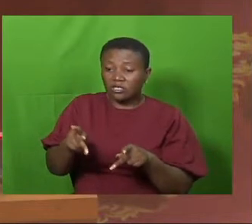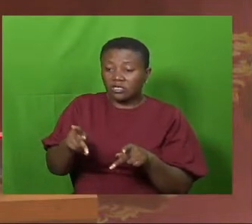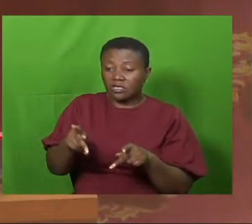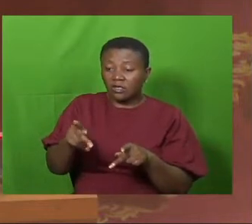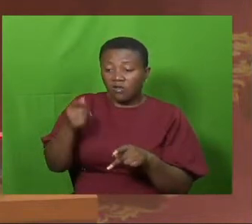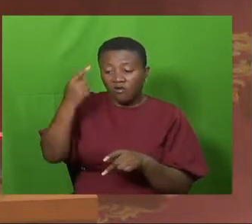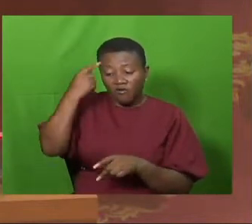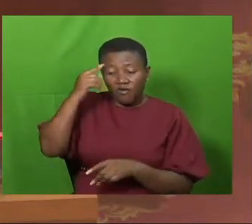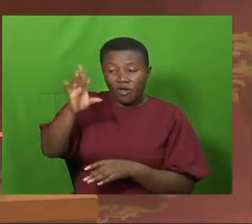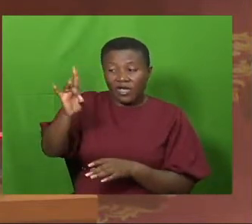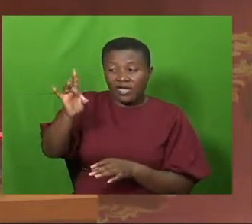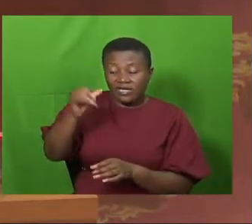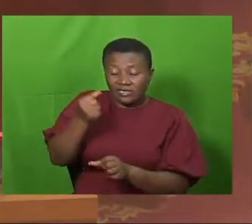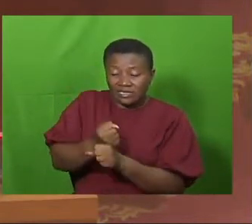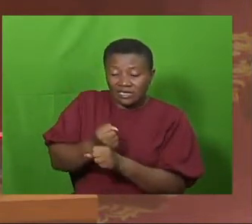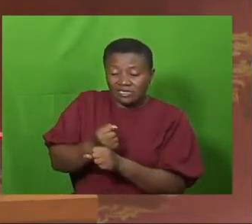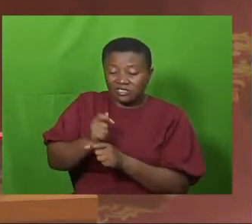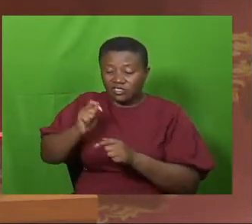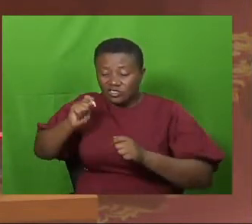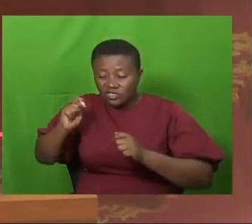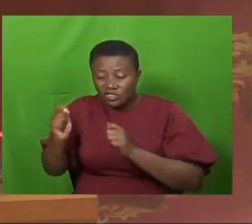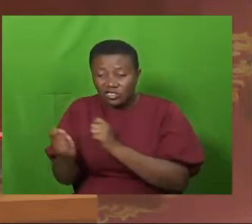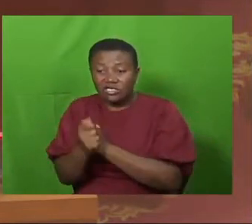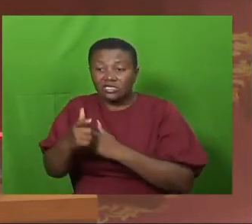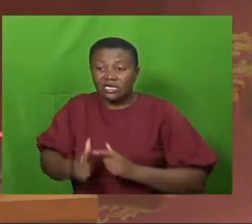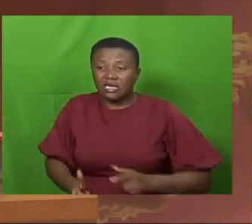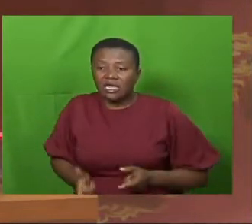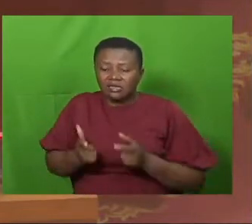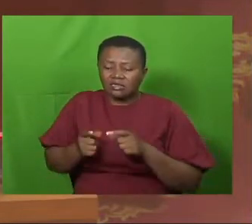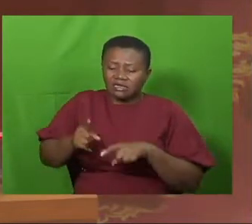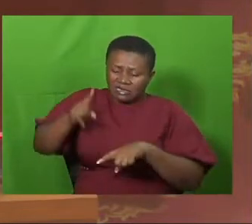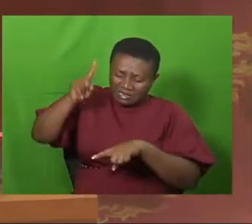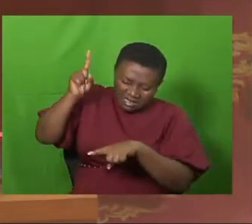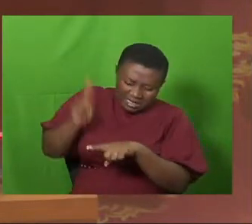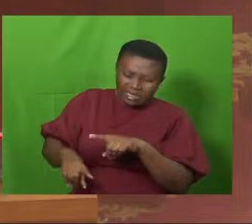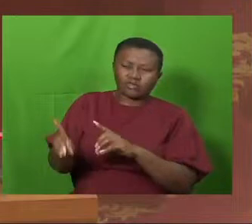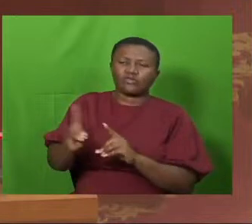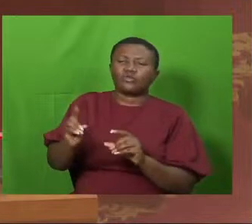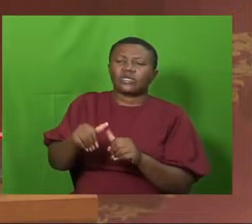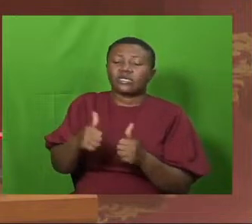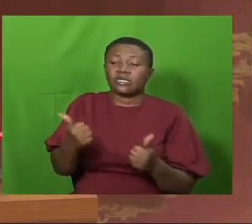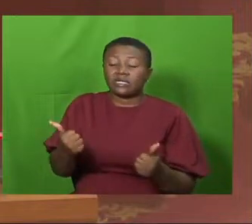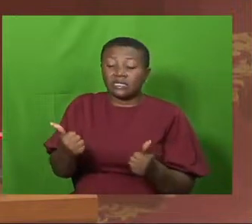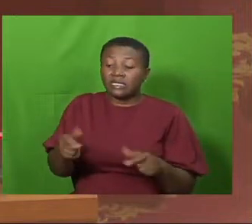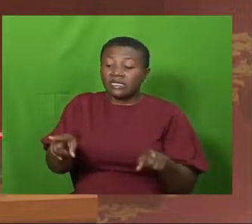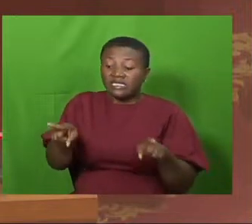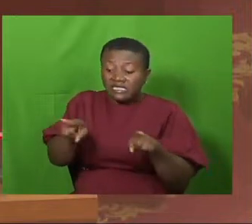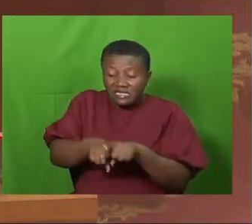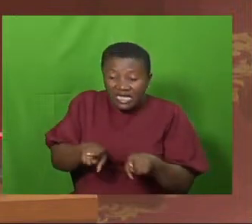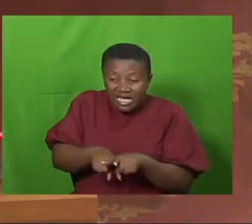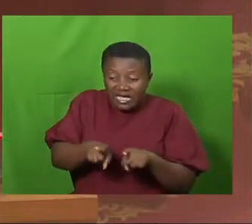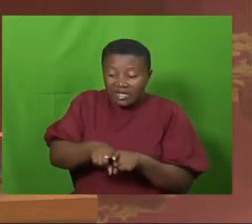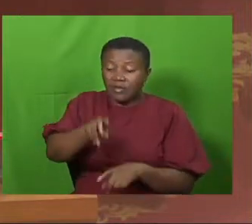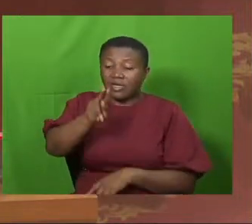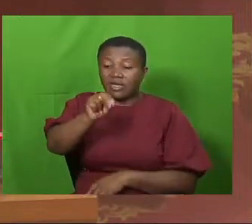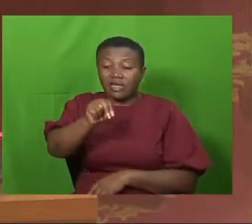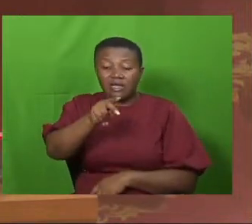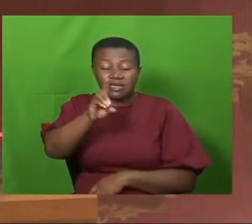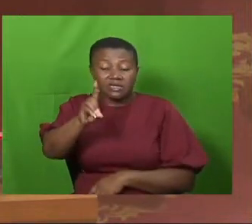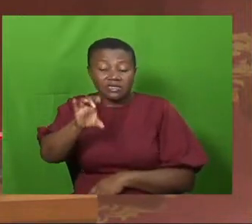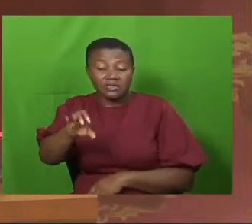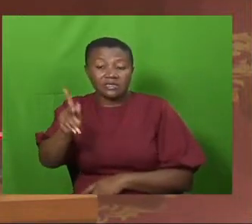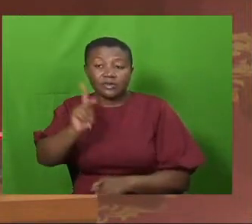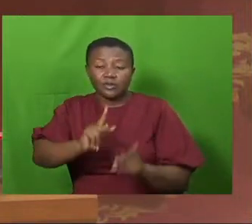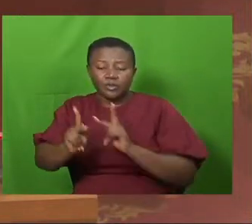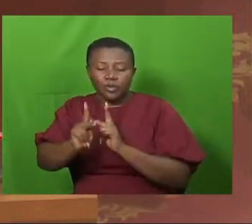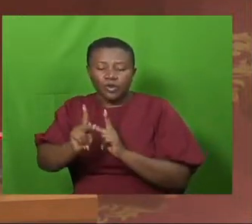lives and could not are the same people who are criticizing. And they are the same people